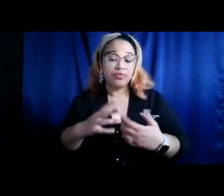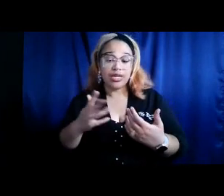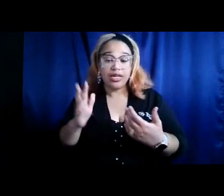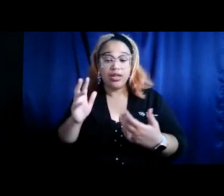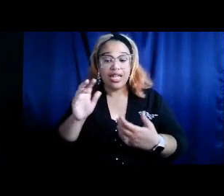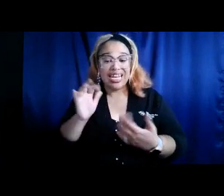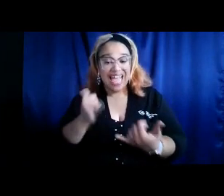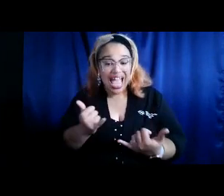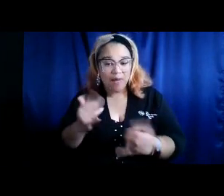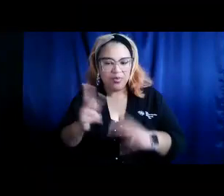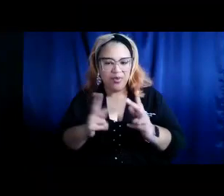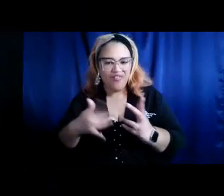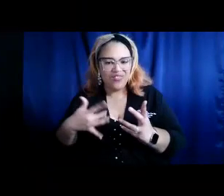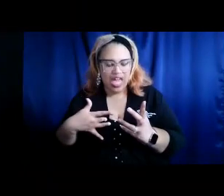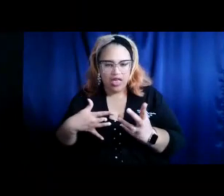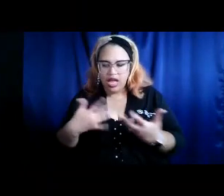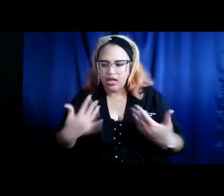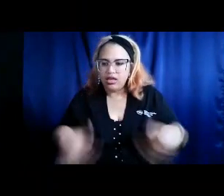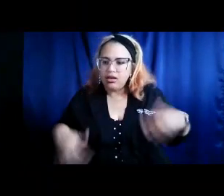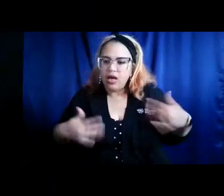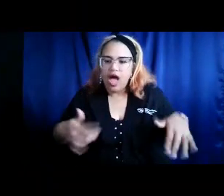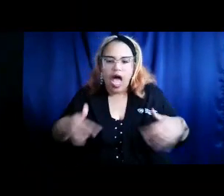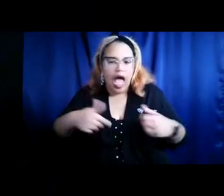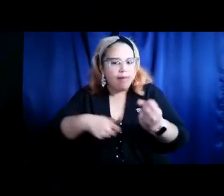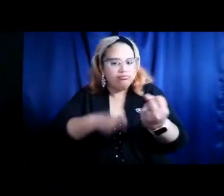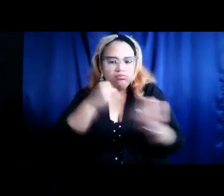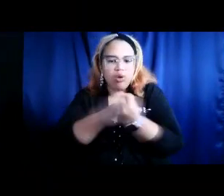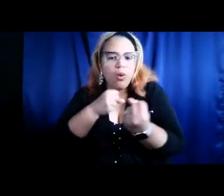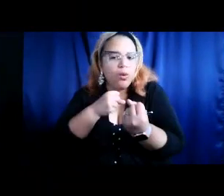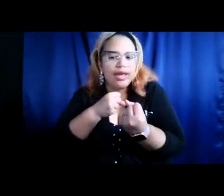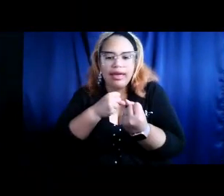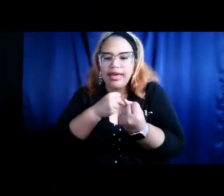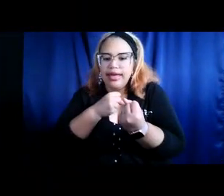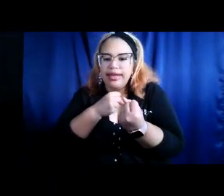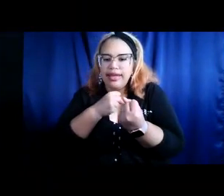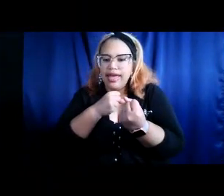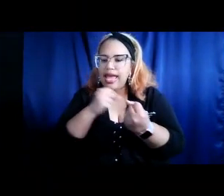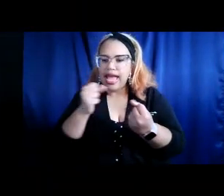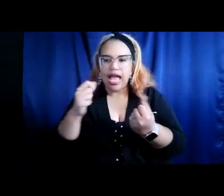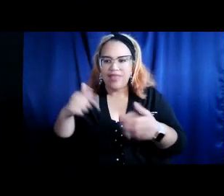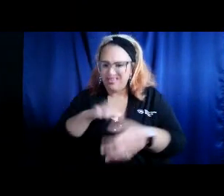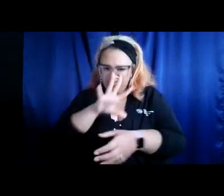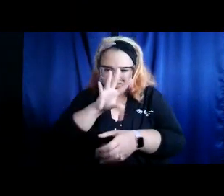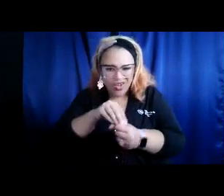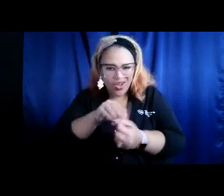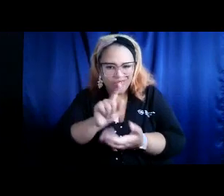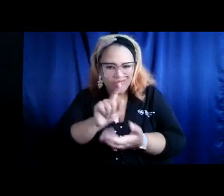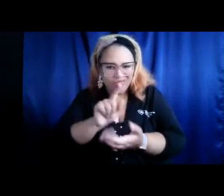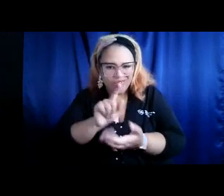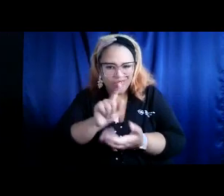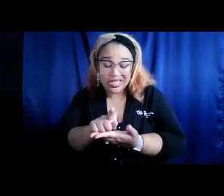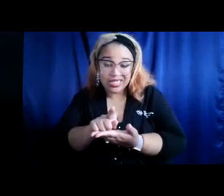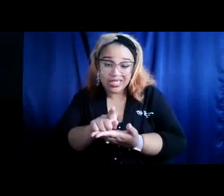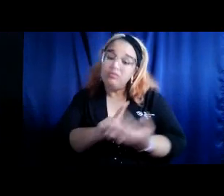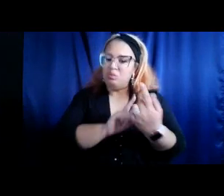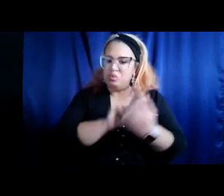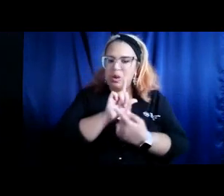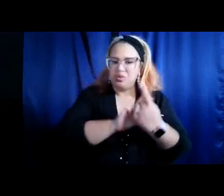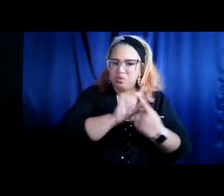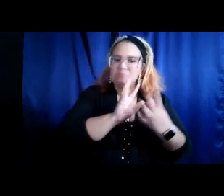consistent, and prioritize it like any other important meeting. Another way is to support career